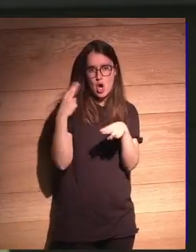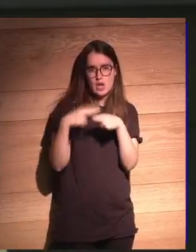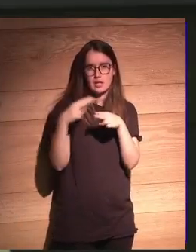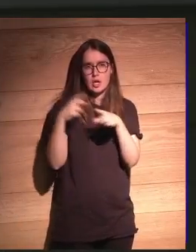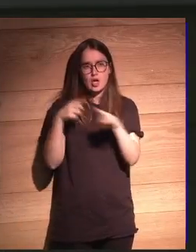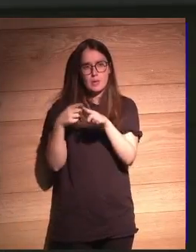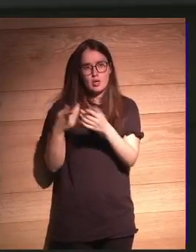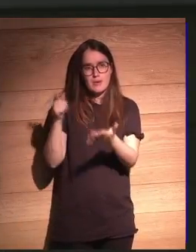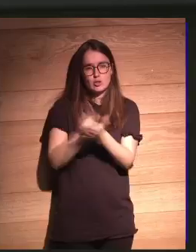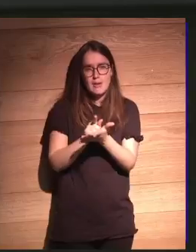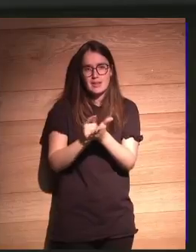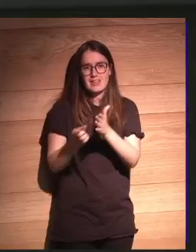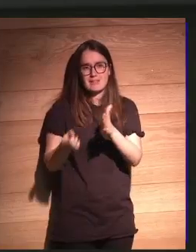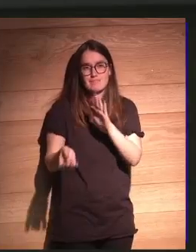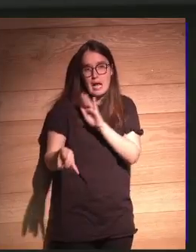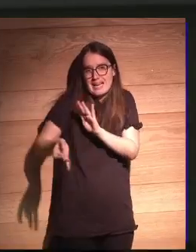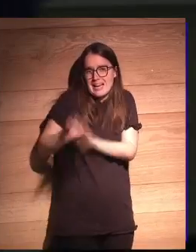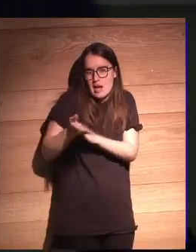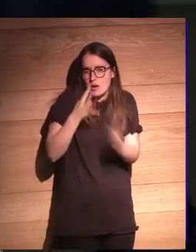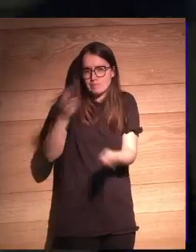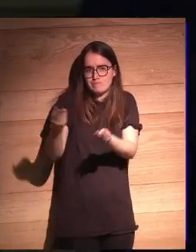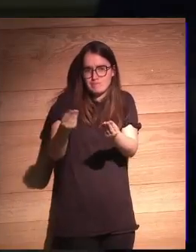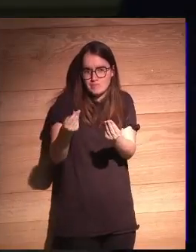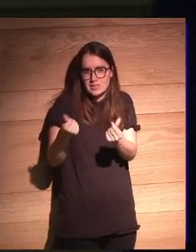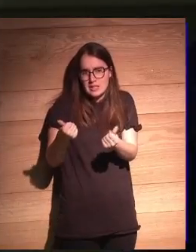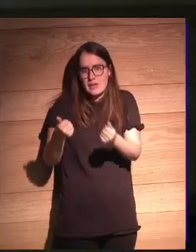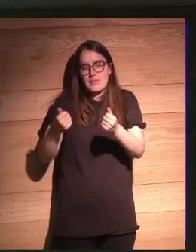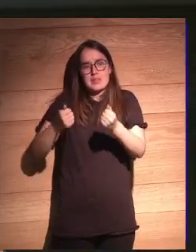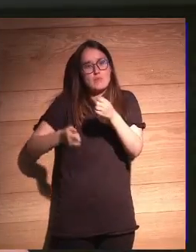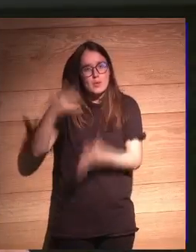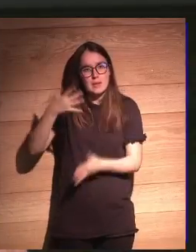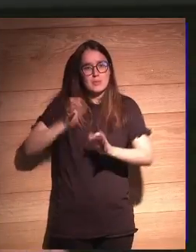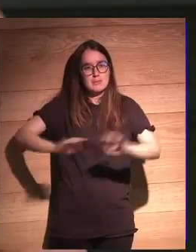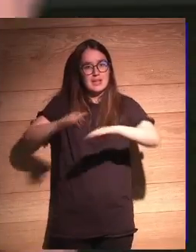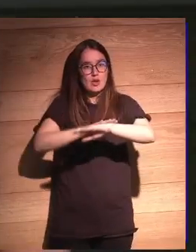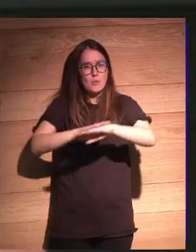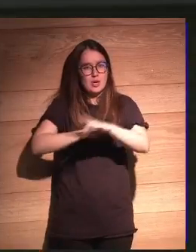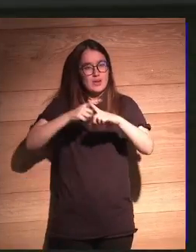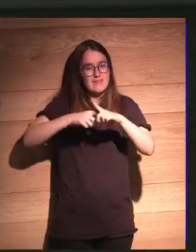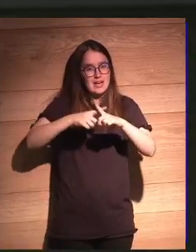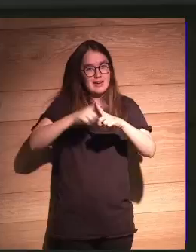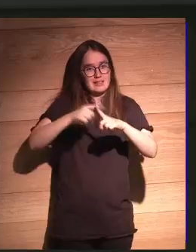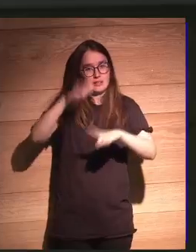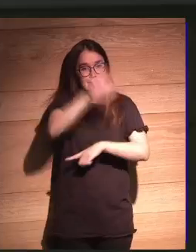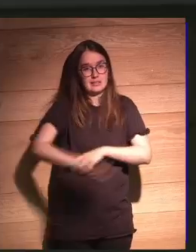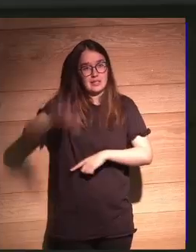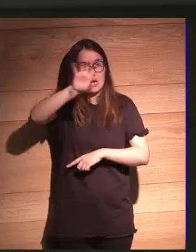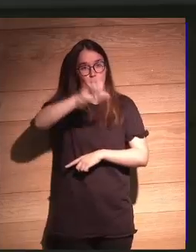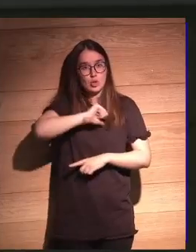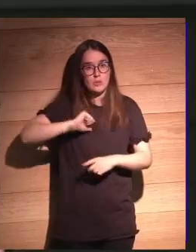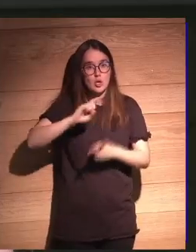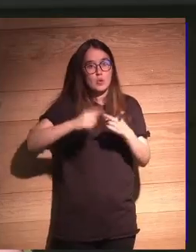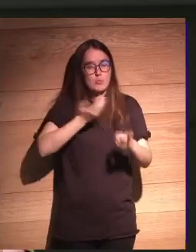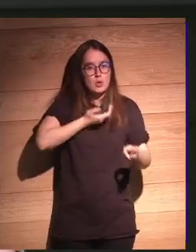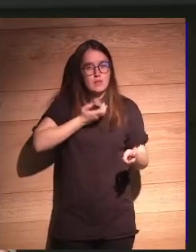of policies were going to be generated to generate a real estate bubble, so the state, the government, at a state, autonomous